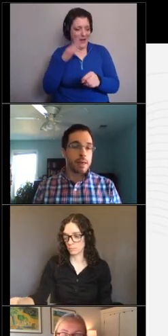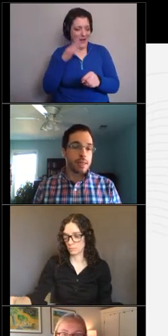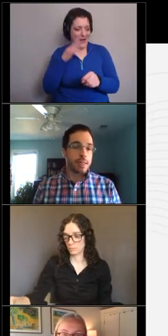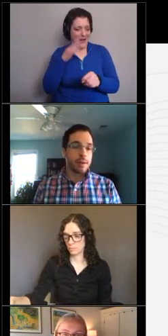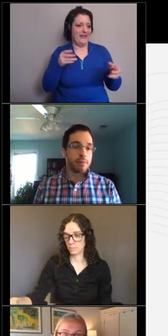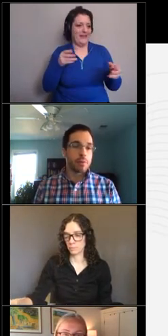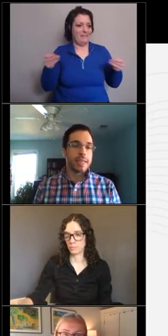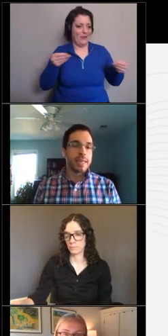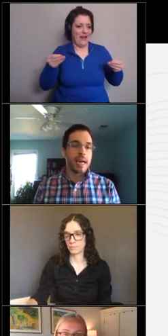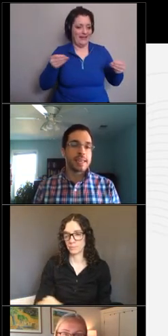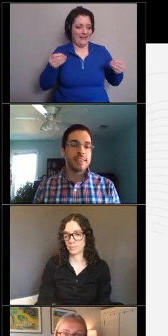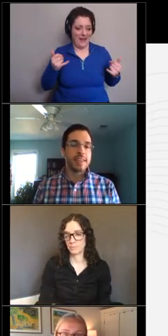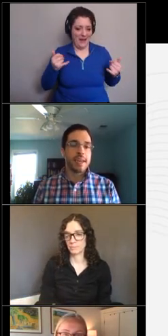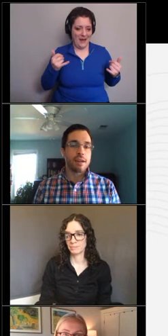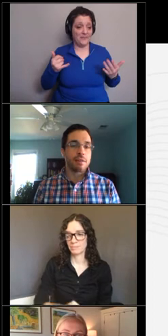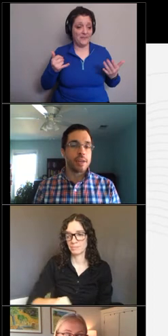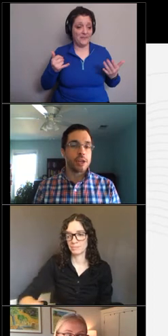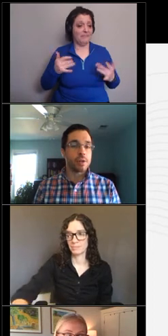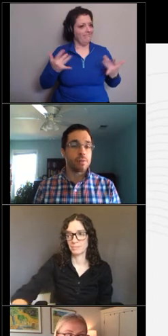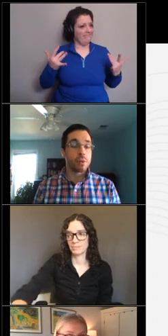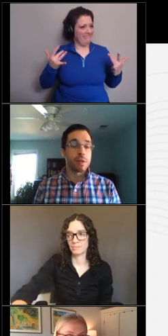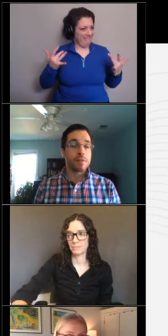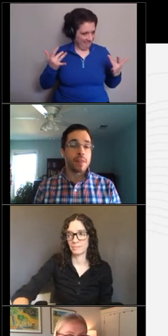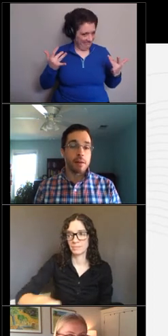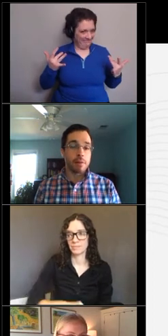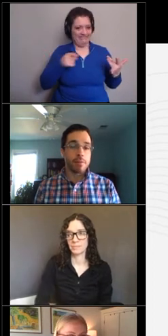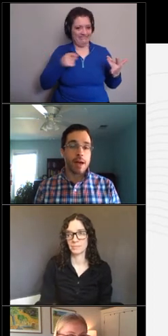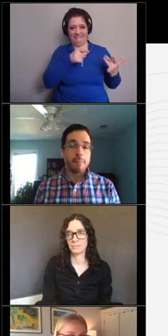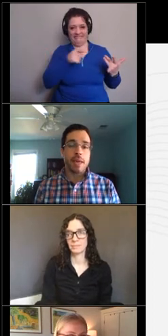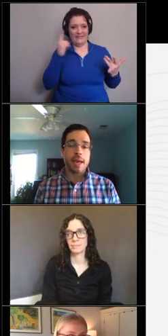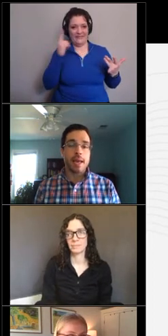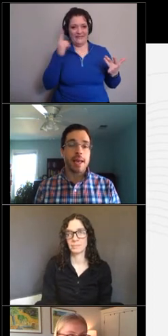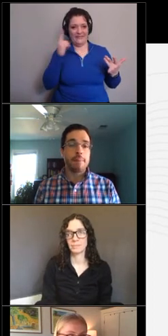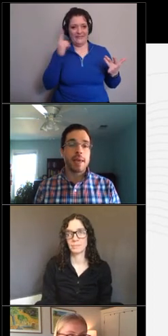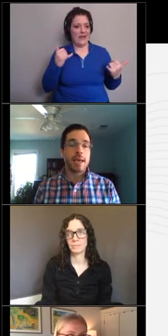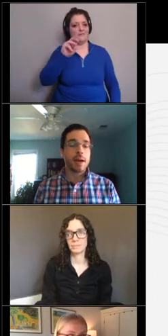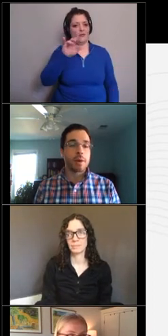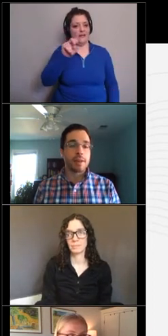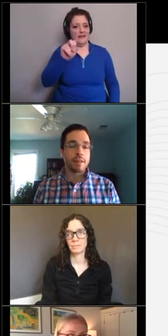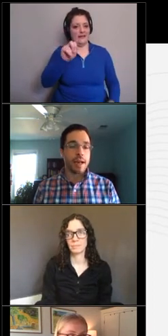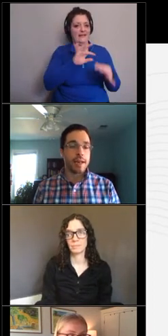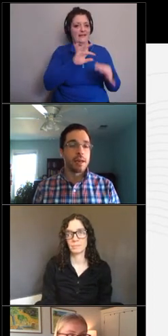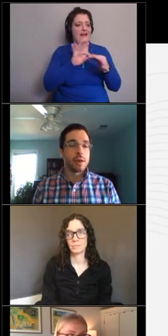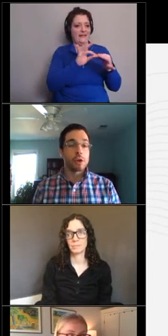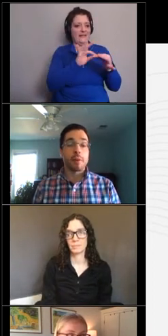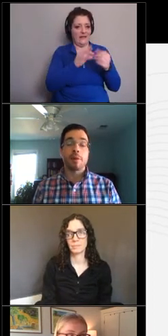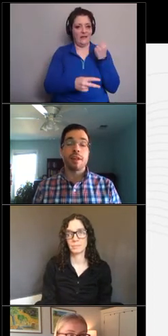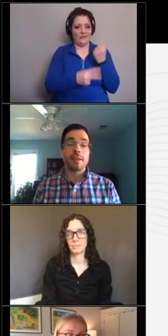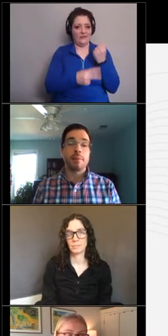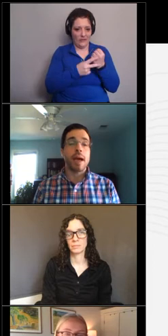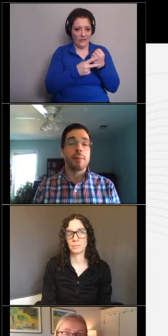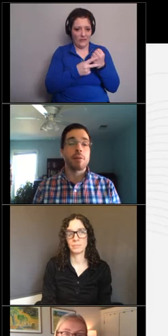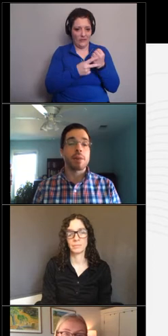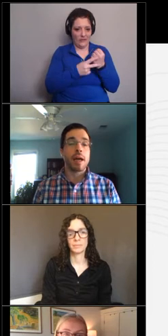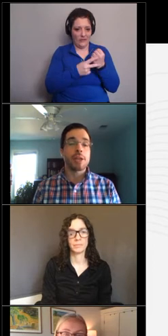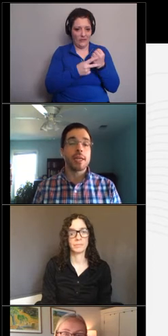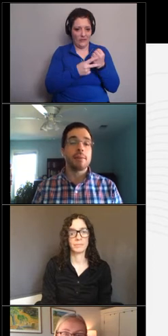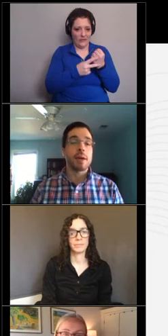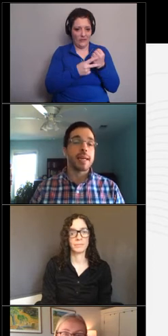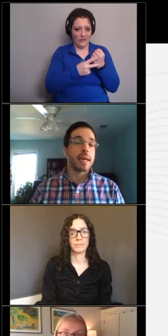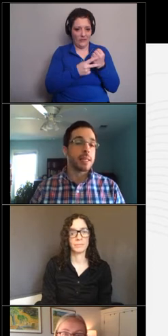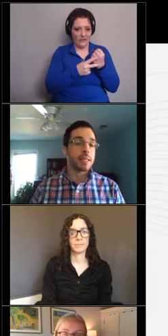today's webinar, titled Marine Connectivity Conservation Rules of Thumb for MPA and MPA Network Design, which will be presented by